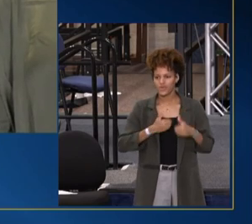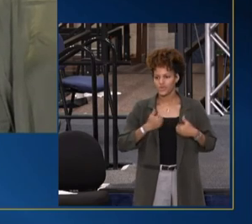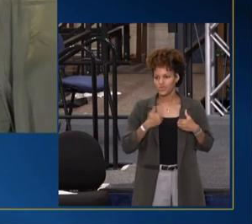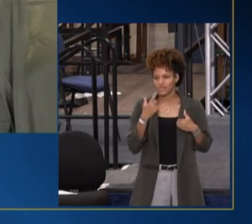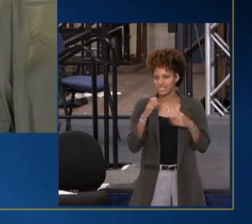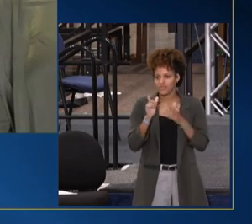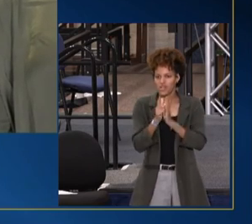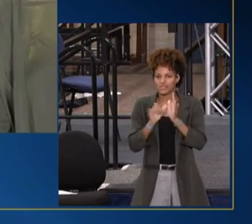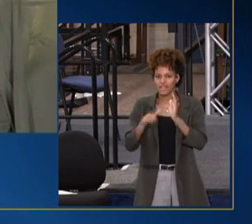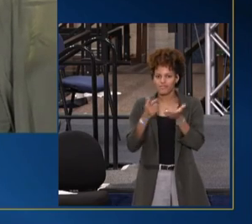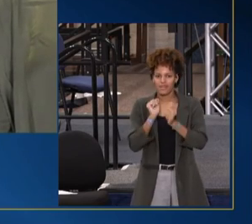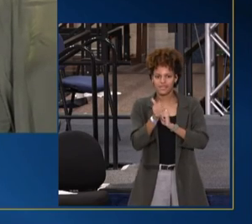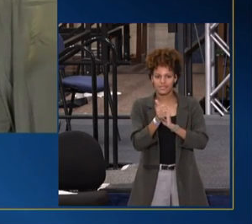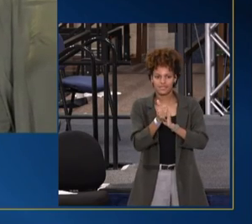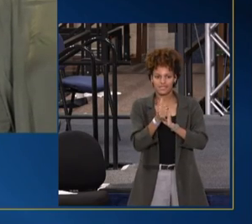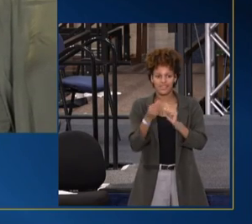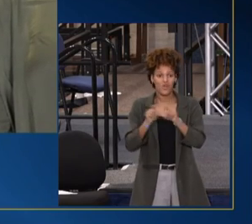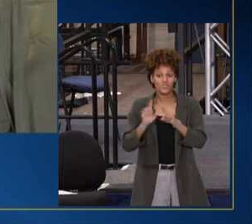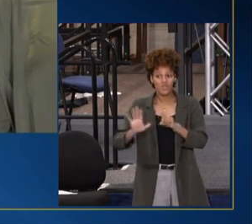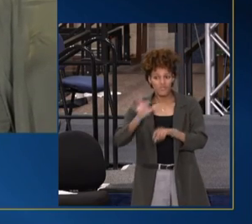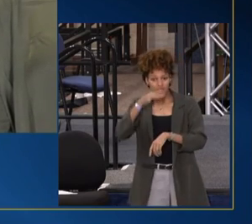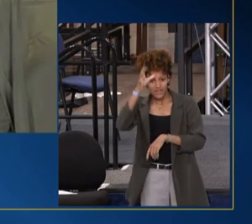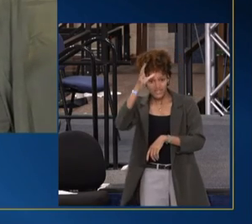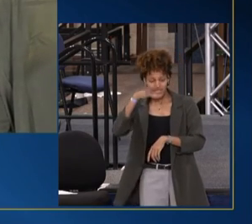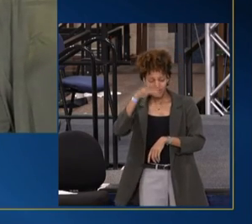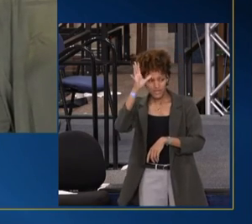laws like this, not to mention their parents.